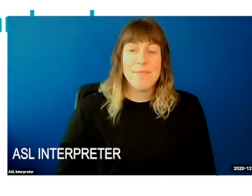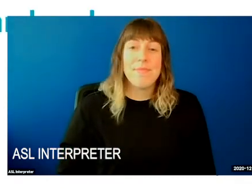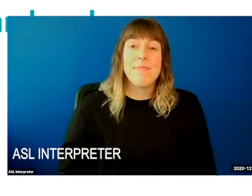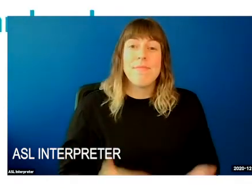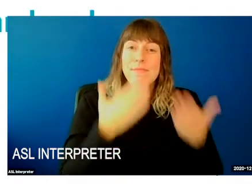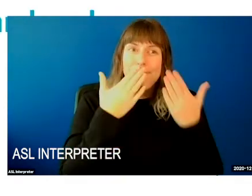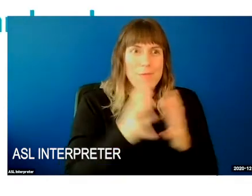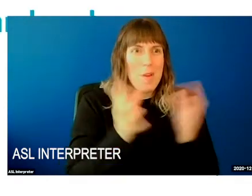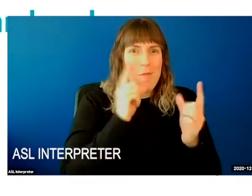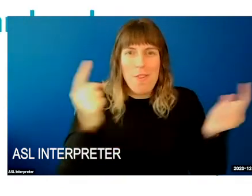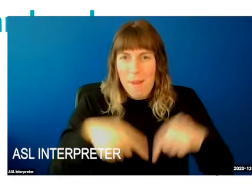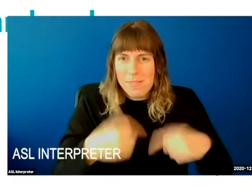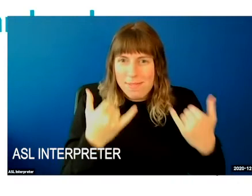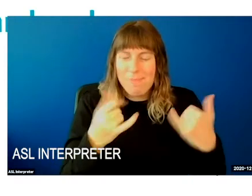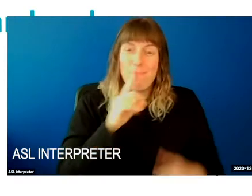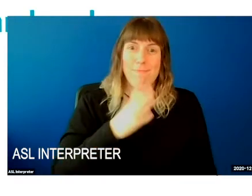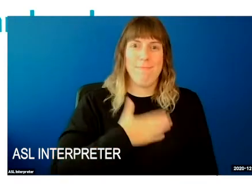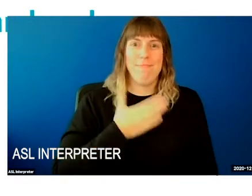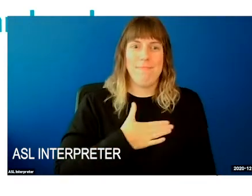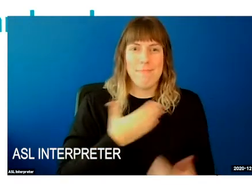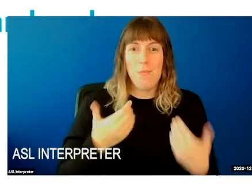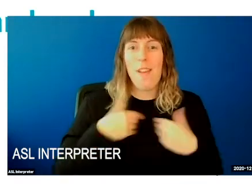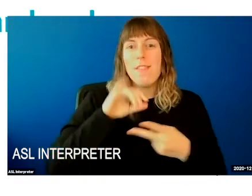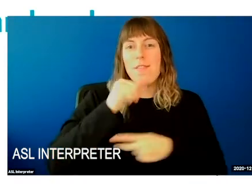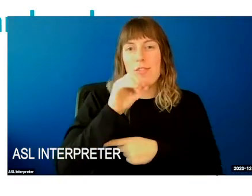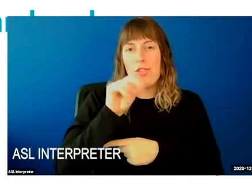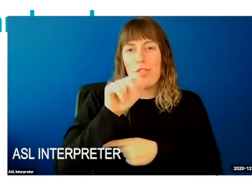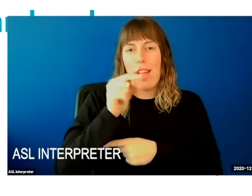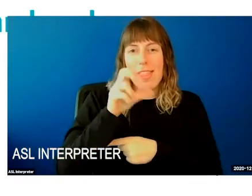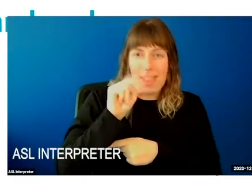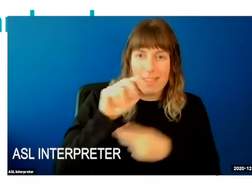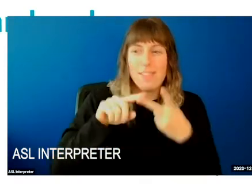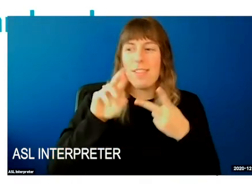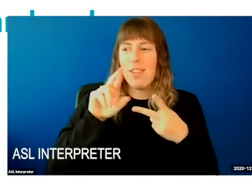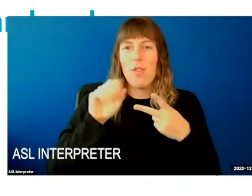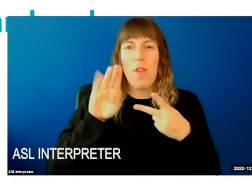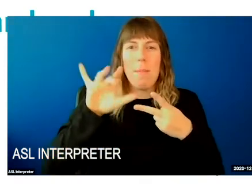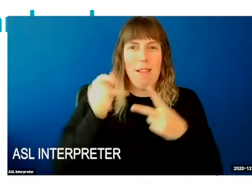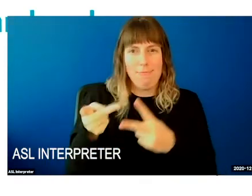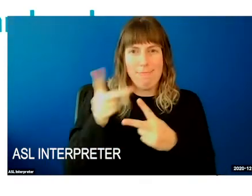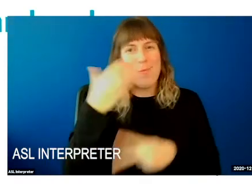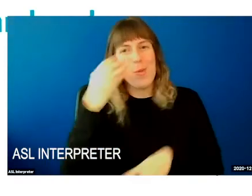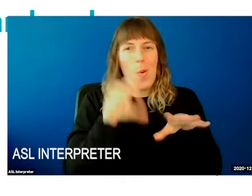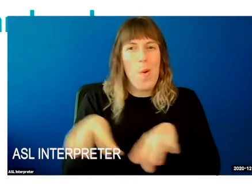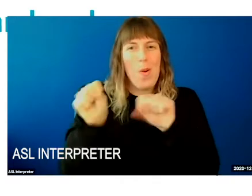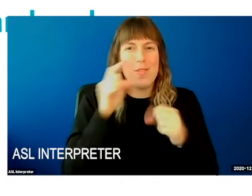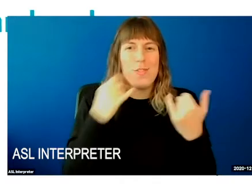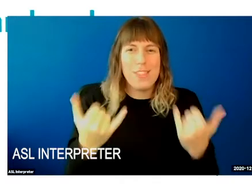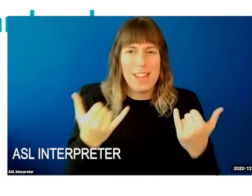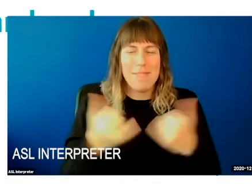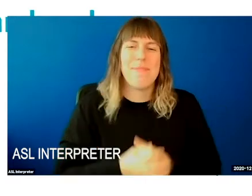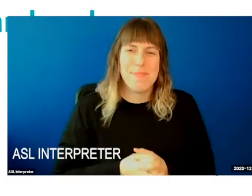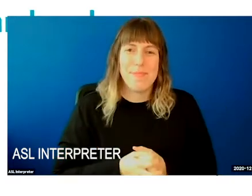So again, I just want to thank you for being here, and we're so glad to have Jonathan Marchand and Rabia Kader as our co-hosts